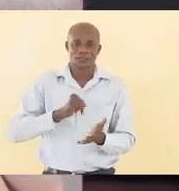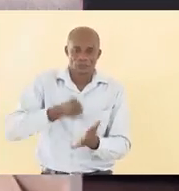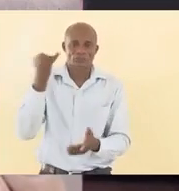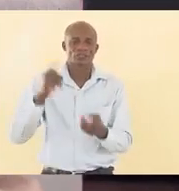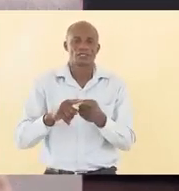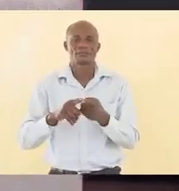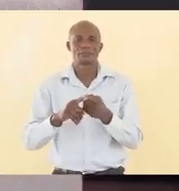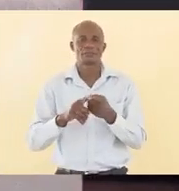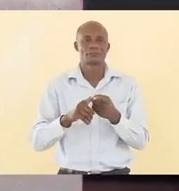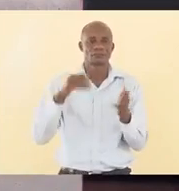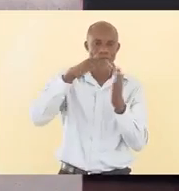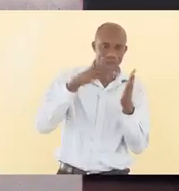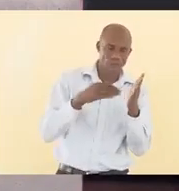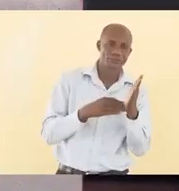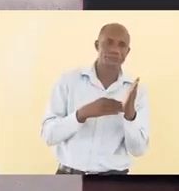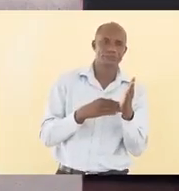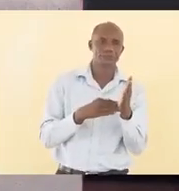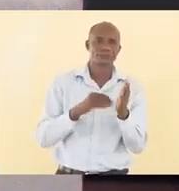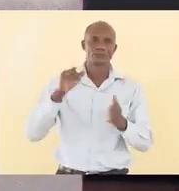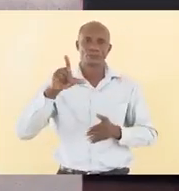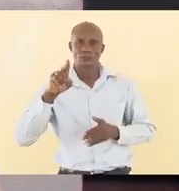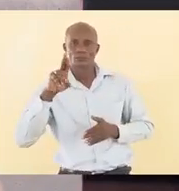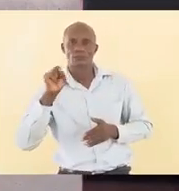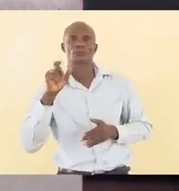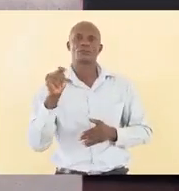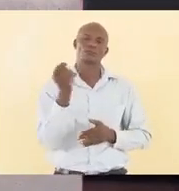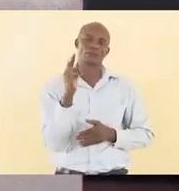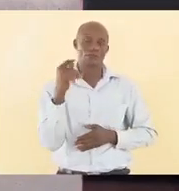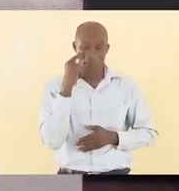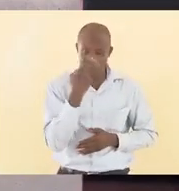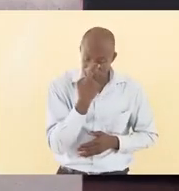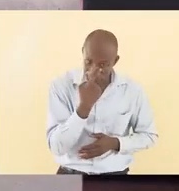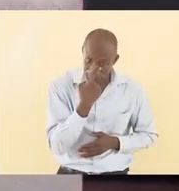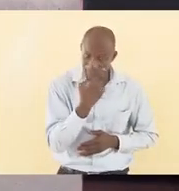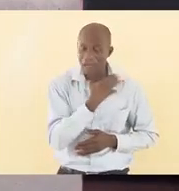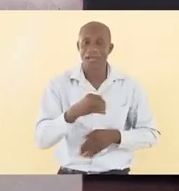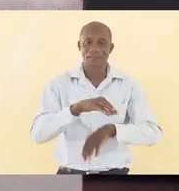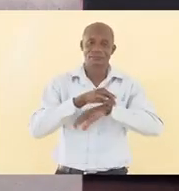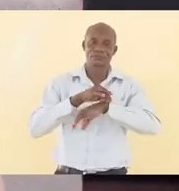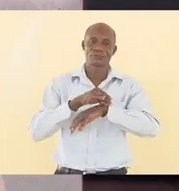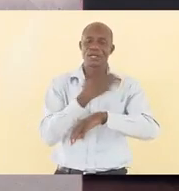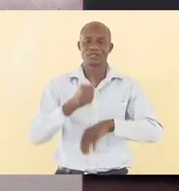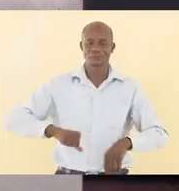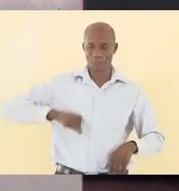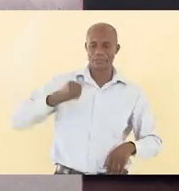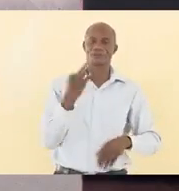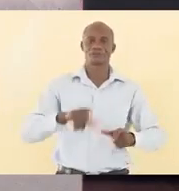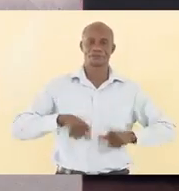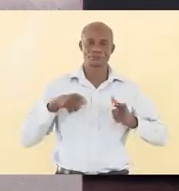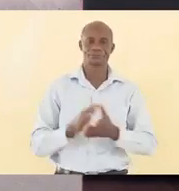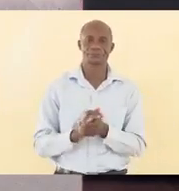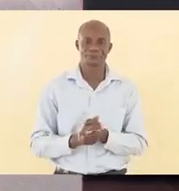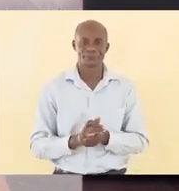I just tried to mention the concupiscence, the lust of the eyes, the lust of the flesh, and the pride of